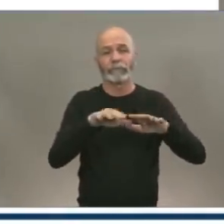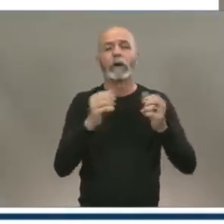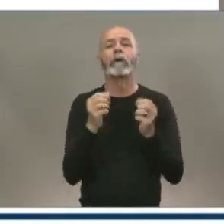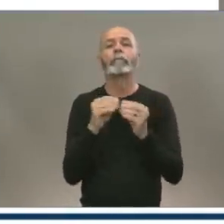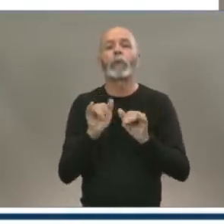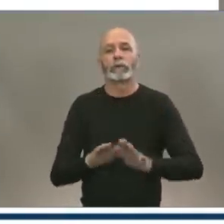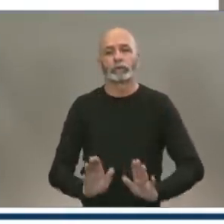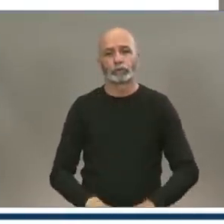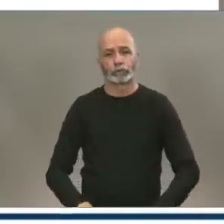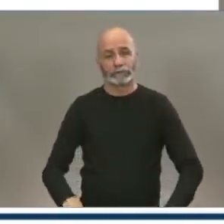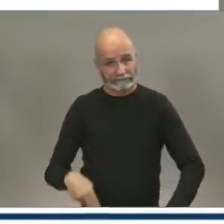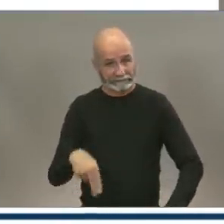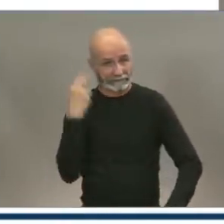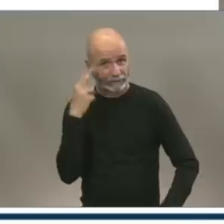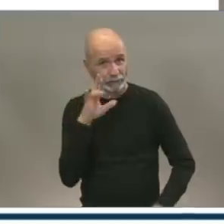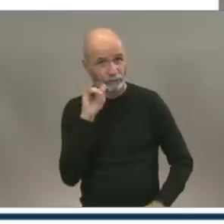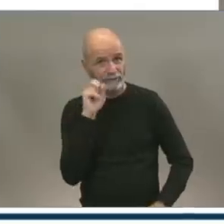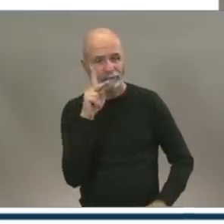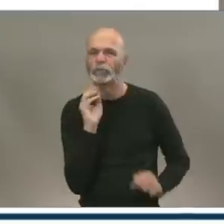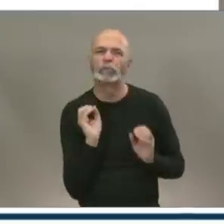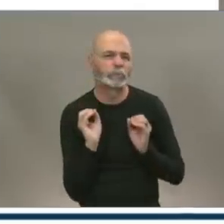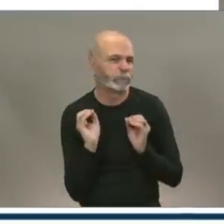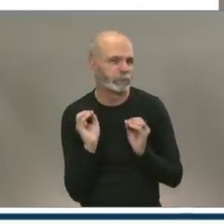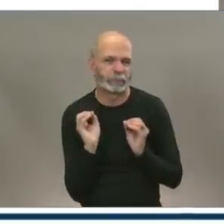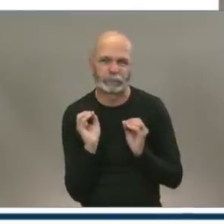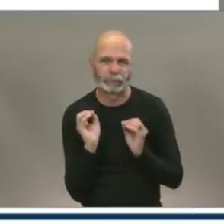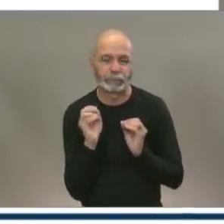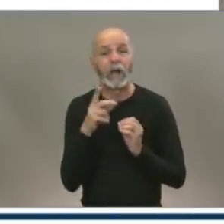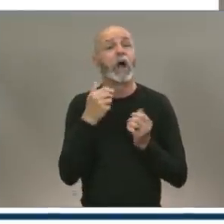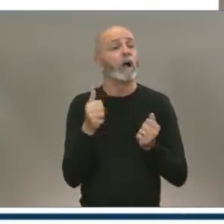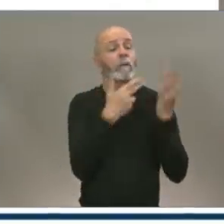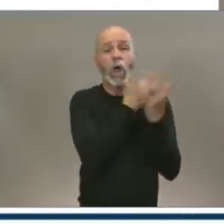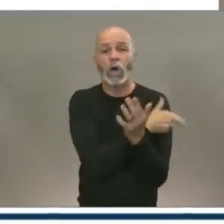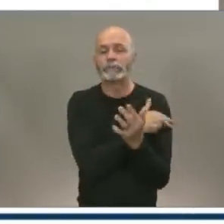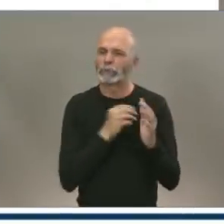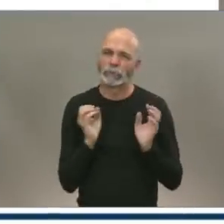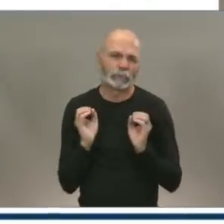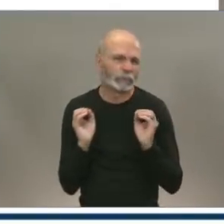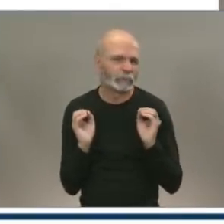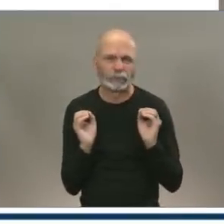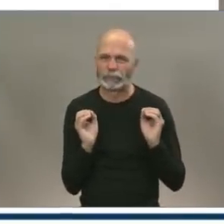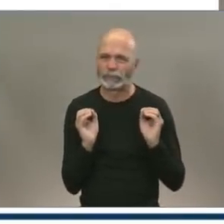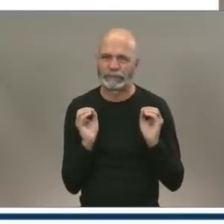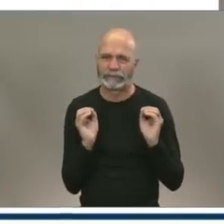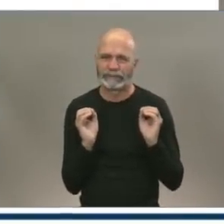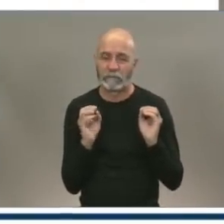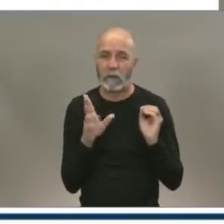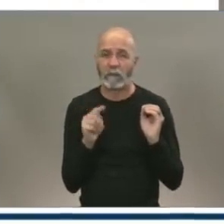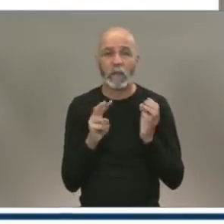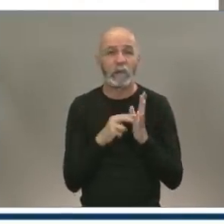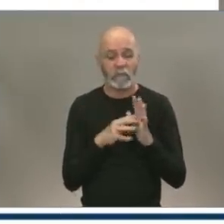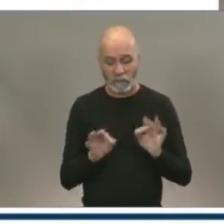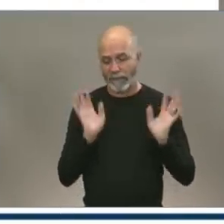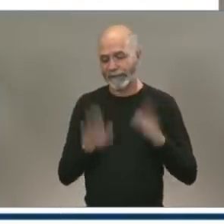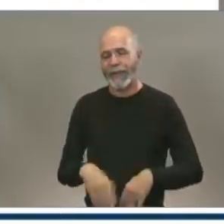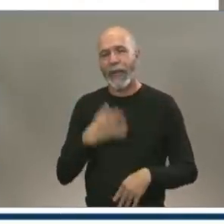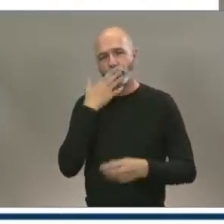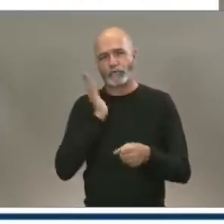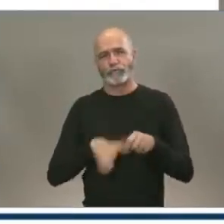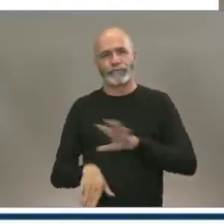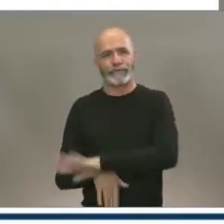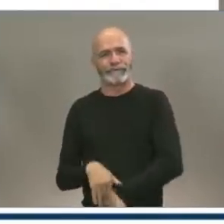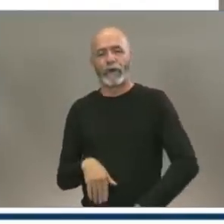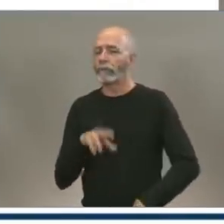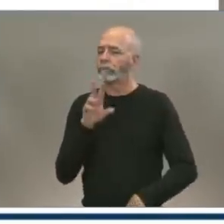severe disease, and we have no kids in hospital. Doesn't mean we were complacent about COVID, because if you're complacent, then it